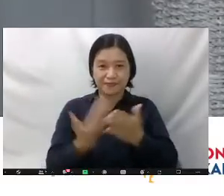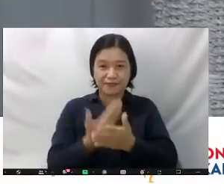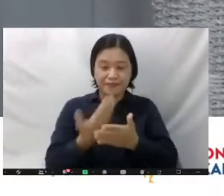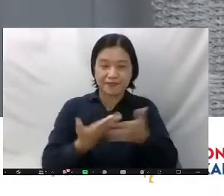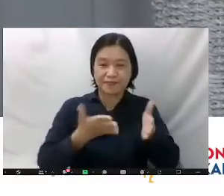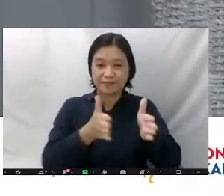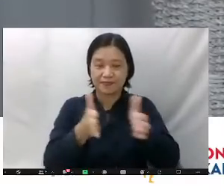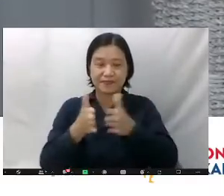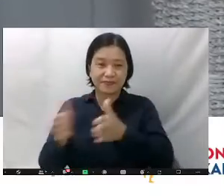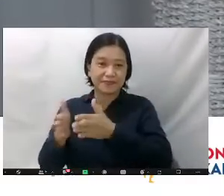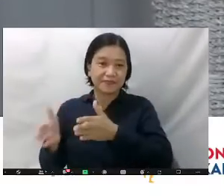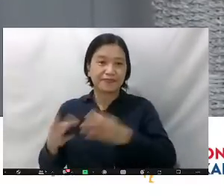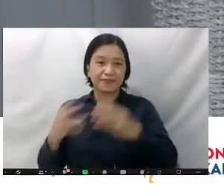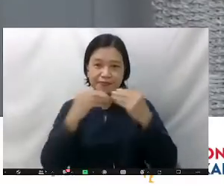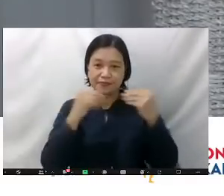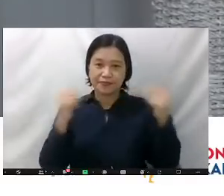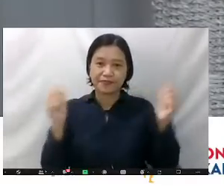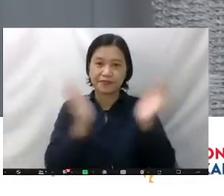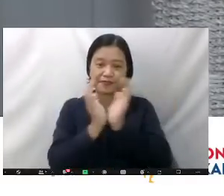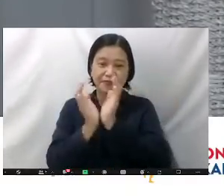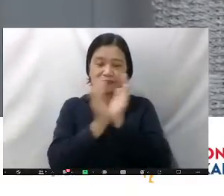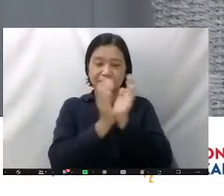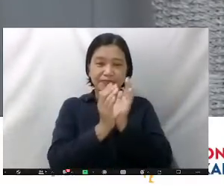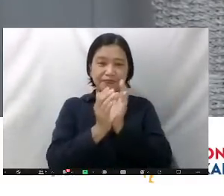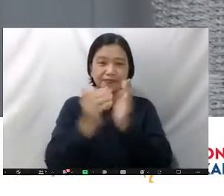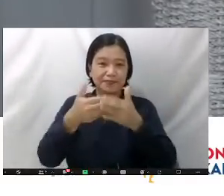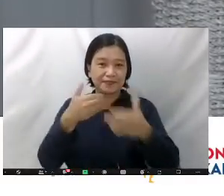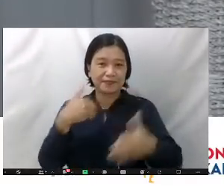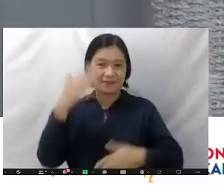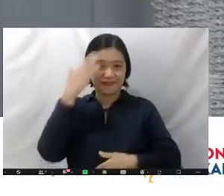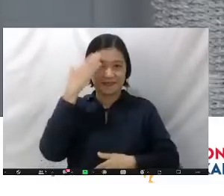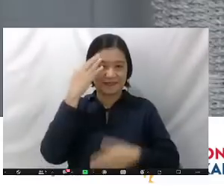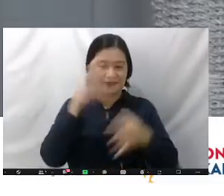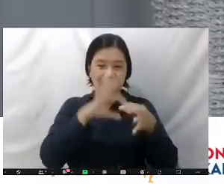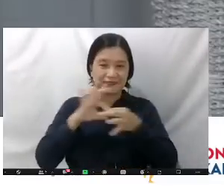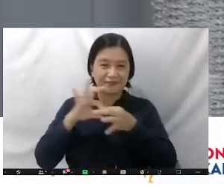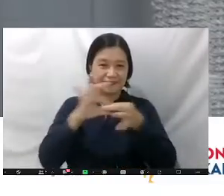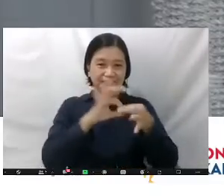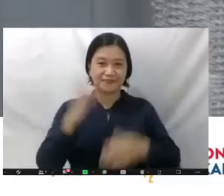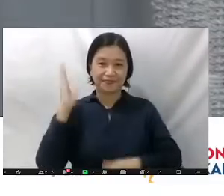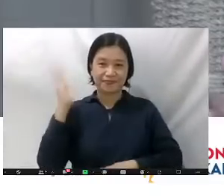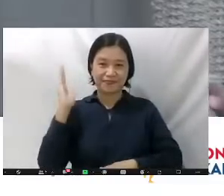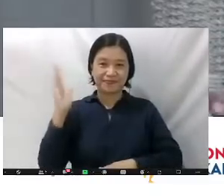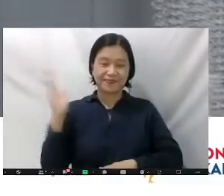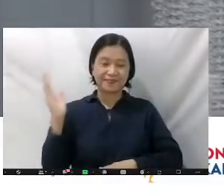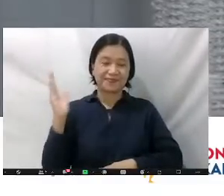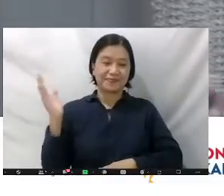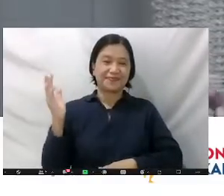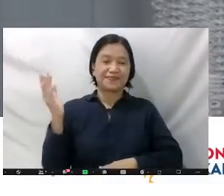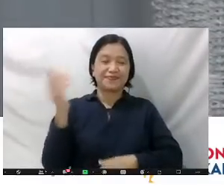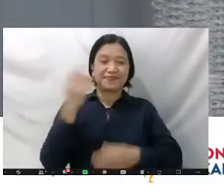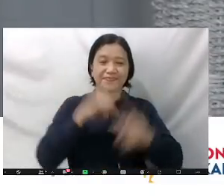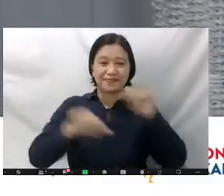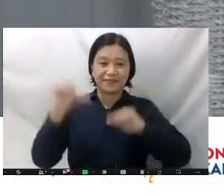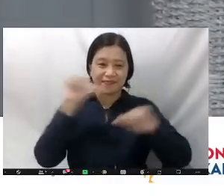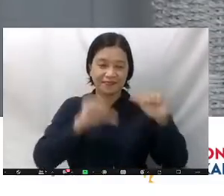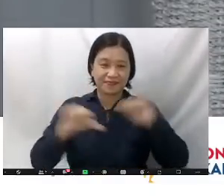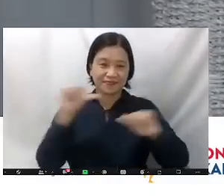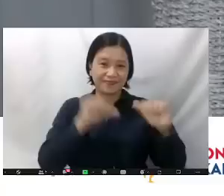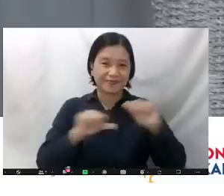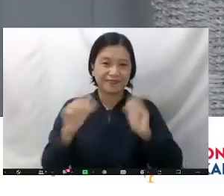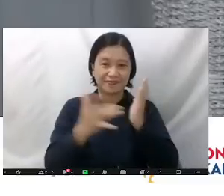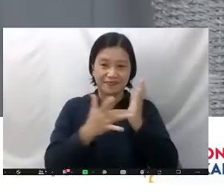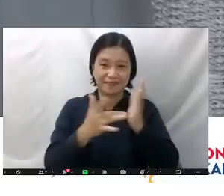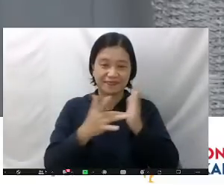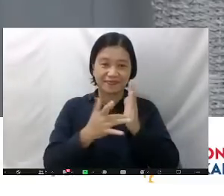community solutions of pre-identified stakeholders. It is a talk of science, technology, research, and innovation.